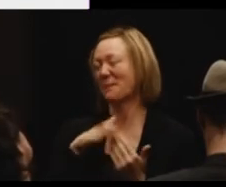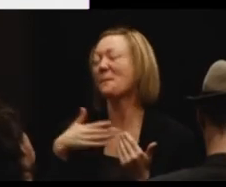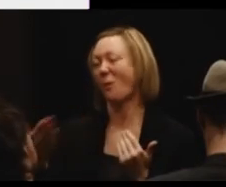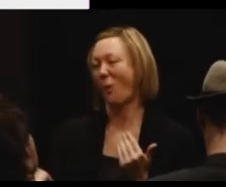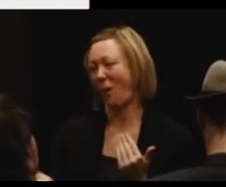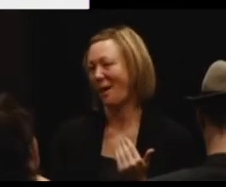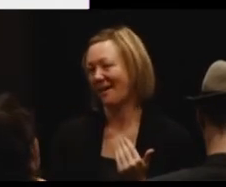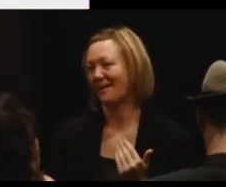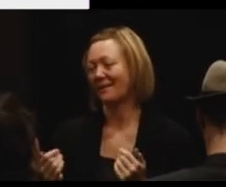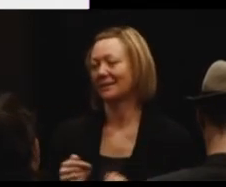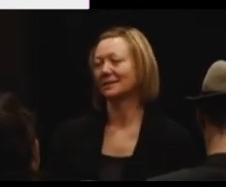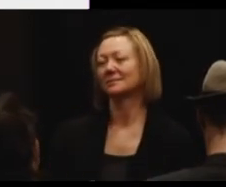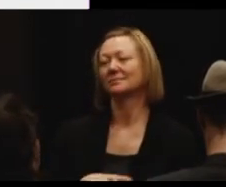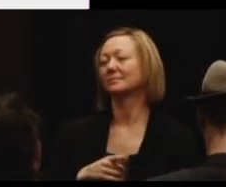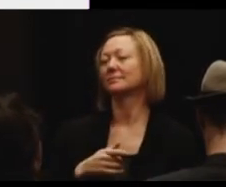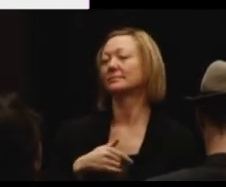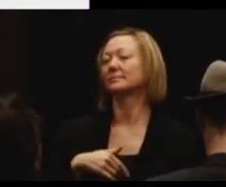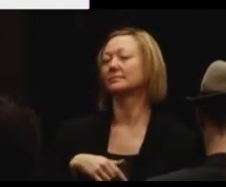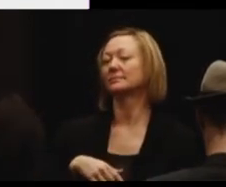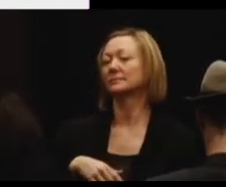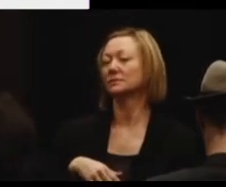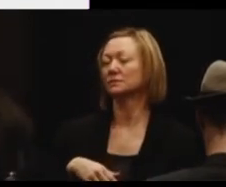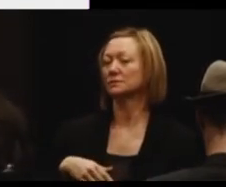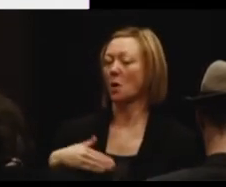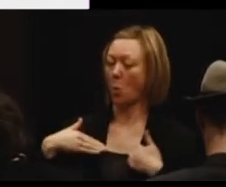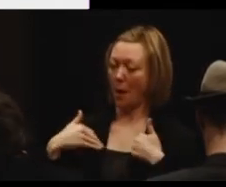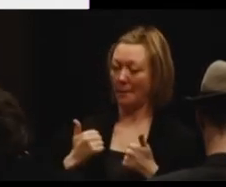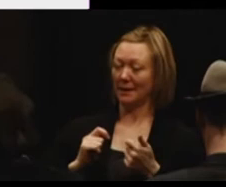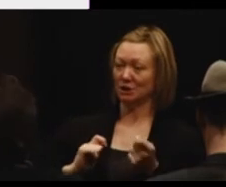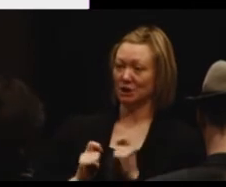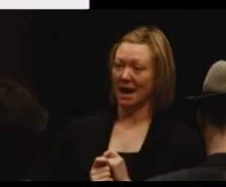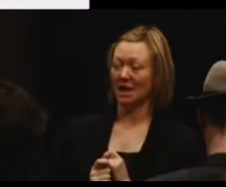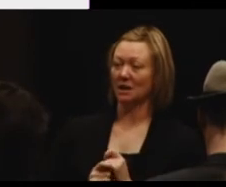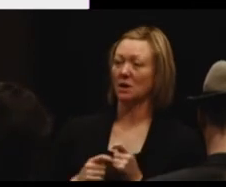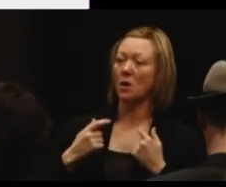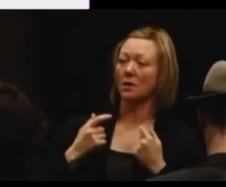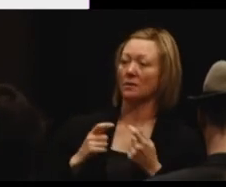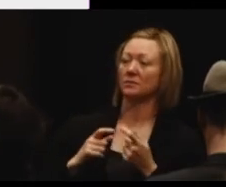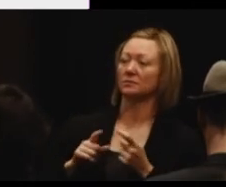other major technology changes, these welfare gains have been accompanied by other disruptive impacts on society.